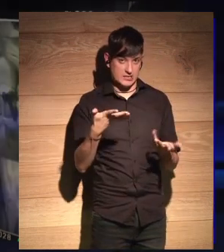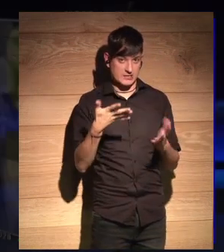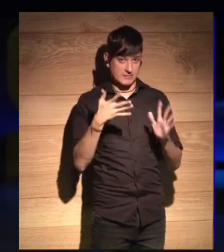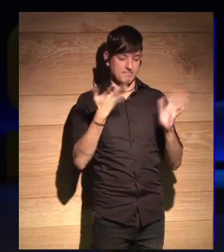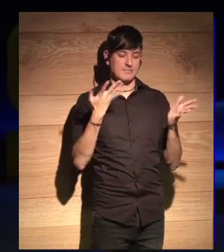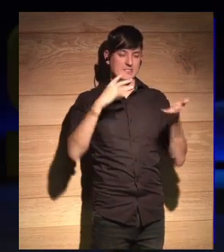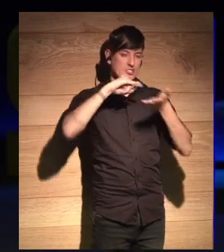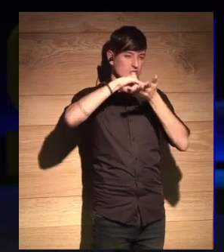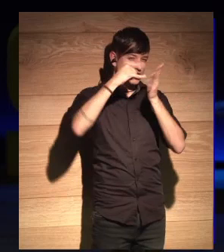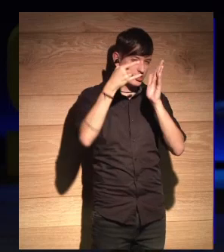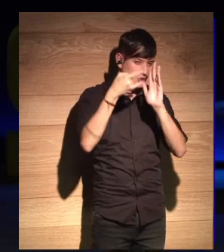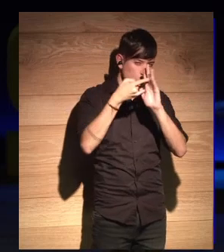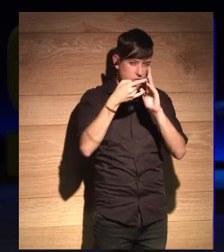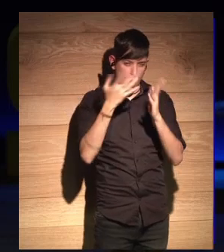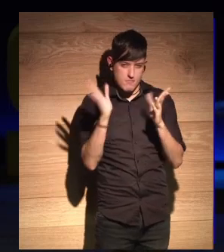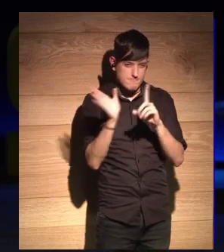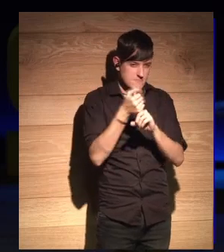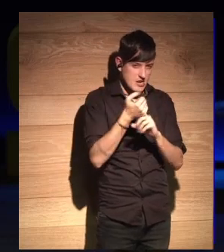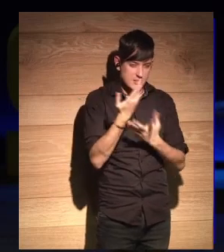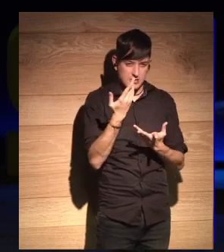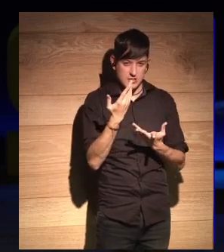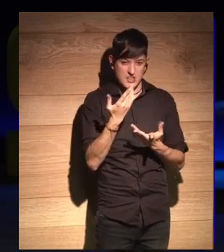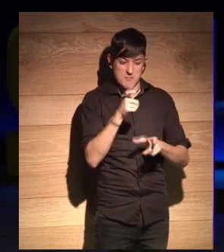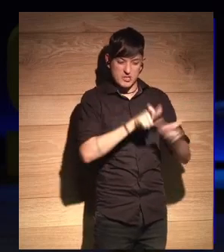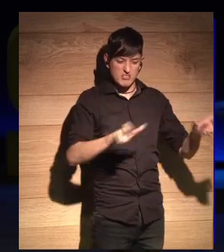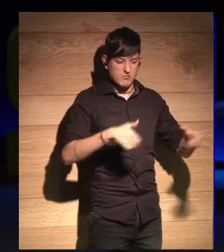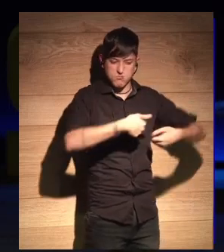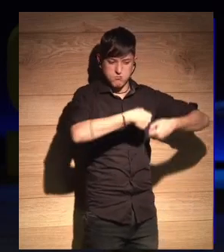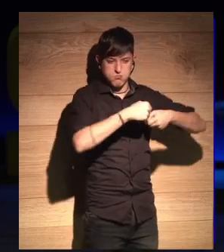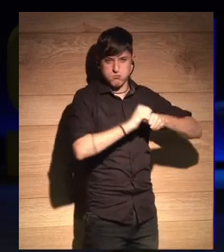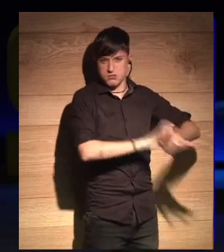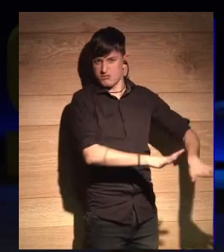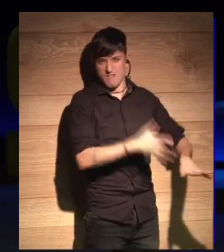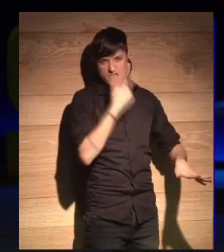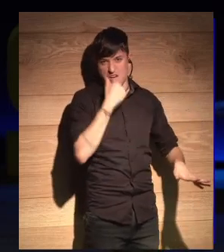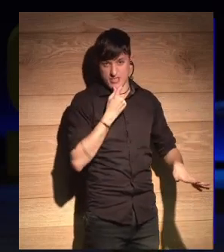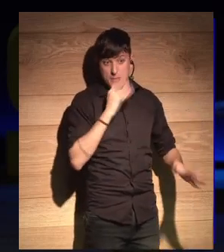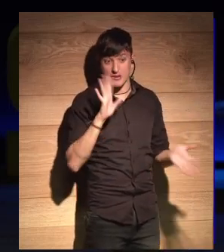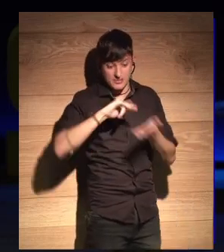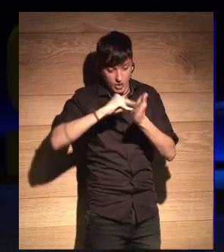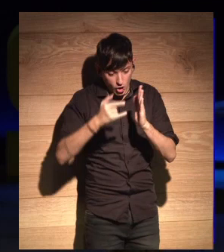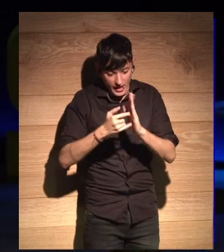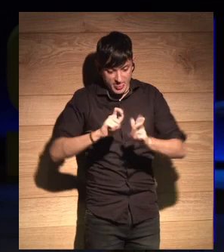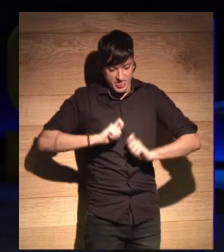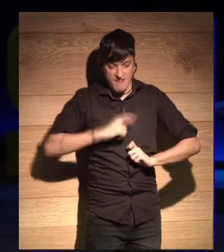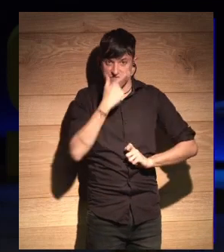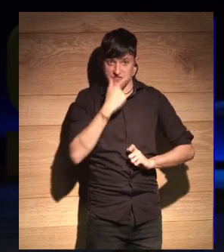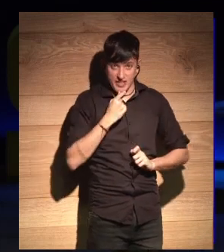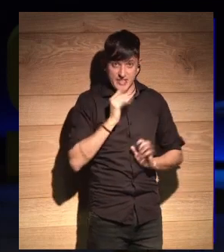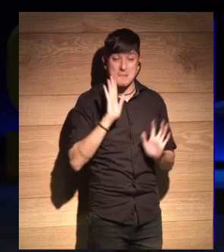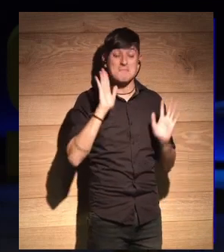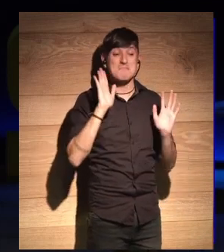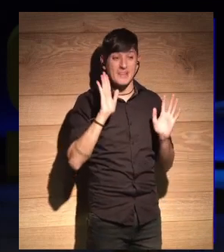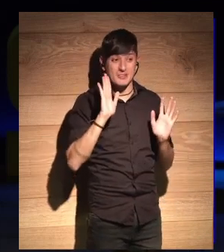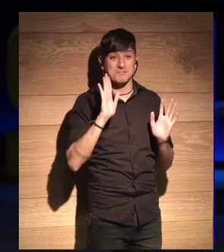so many people give up so easily, and technology, yes, can make things easier, but it's still hard. And it's the